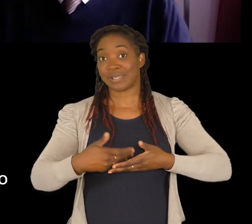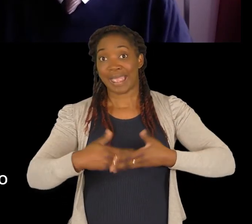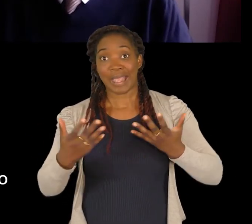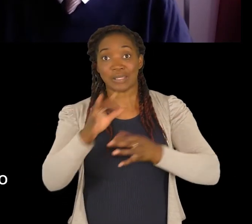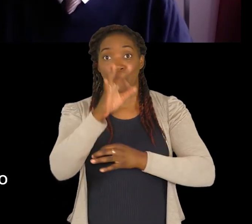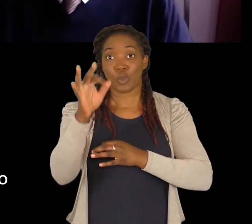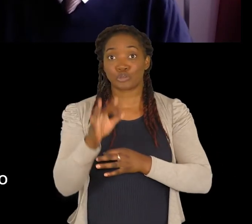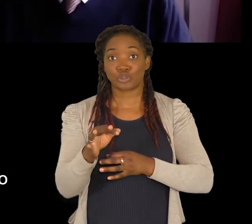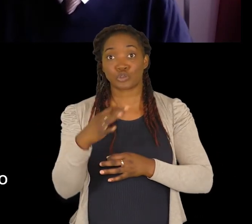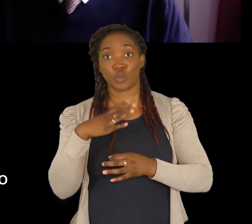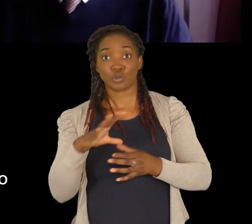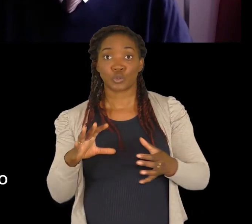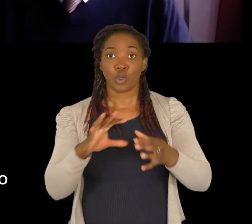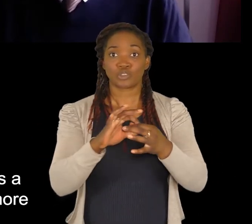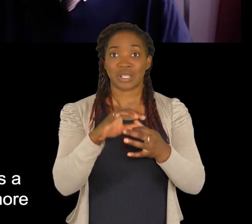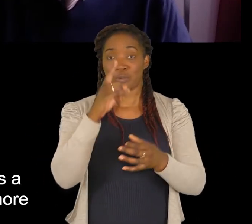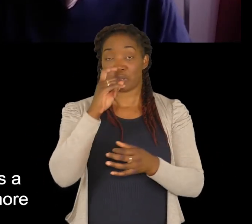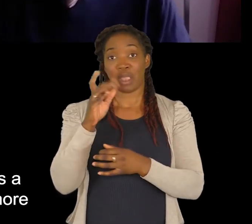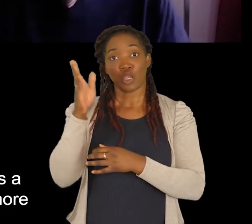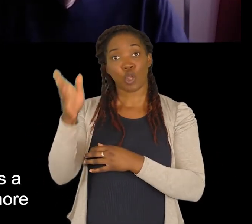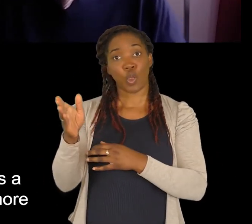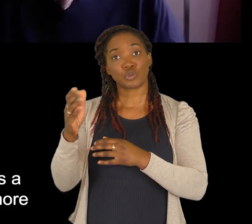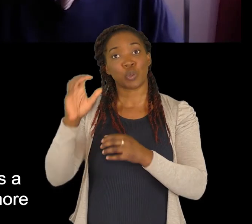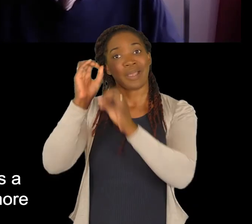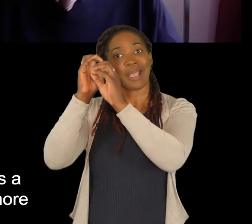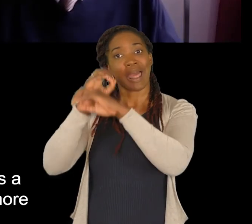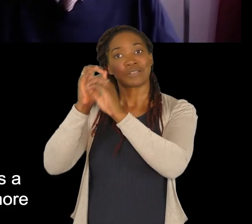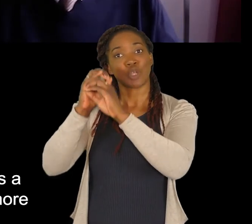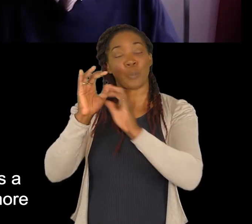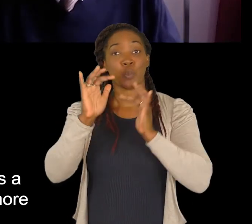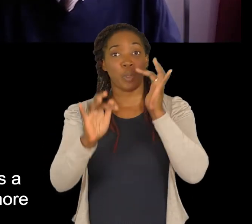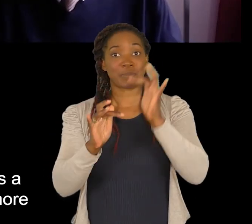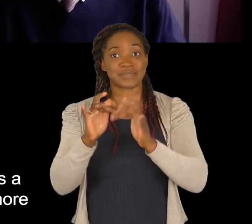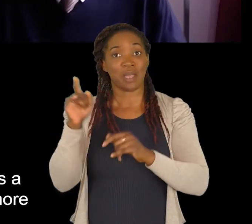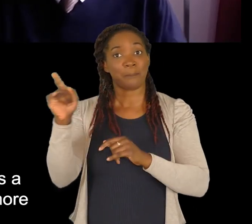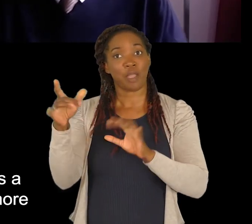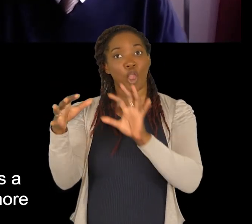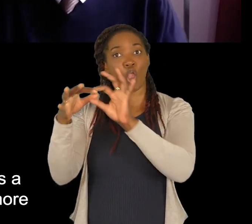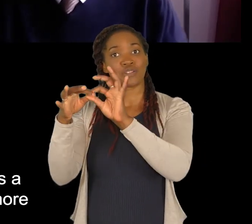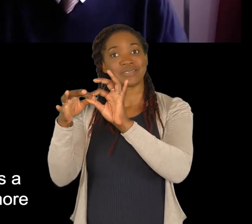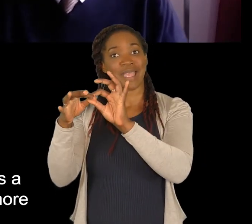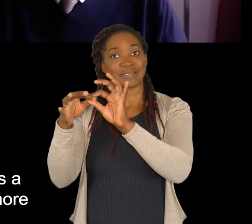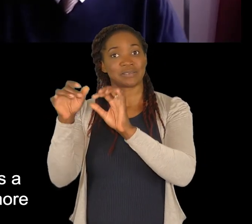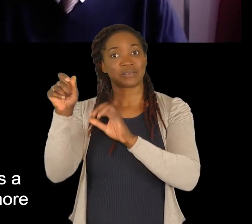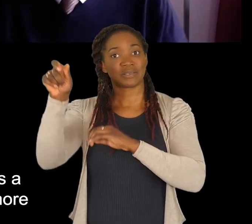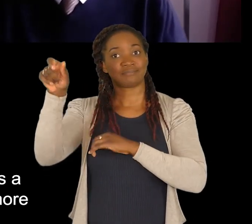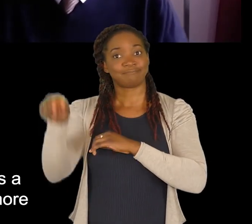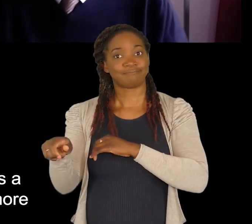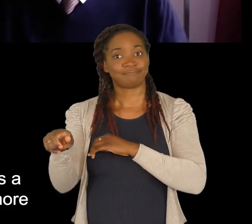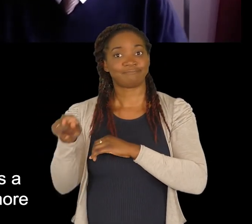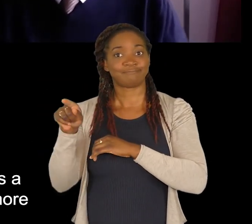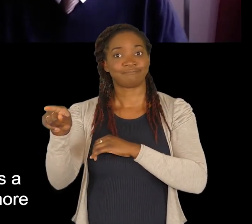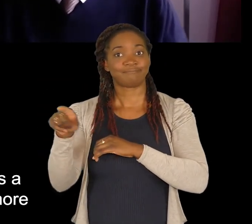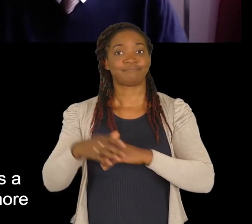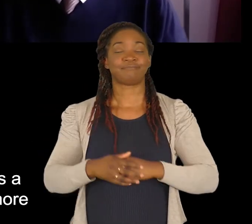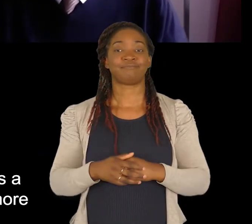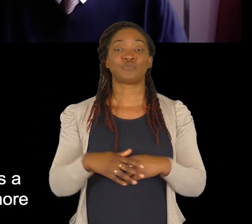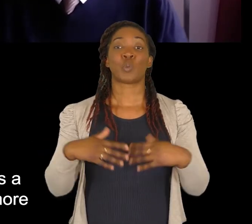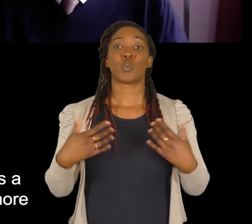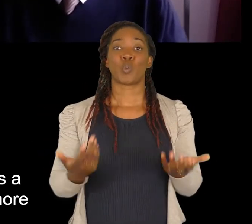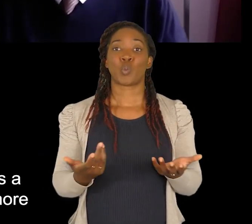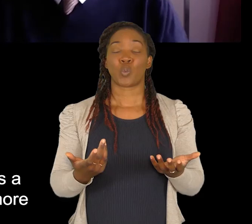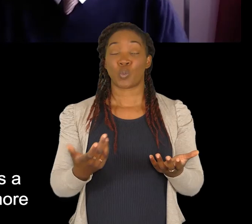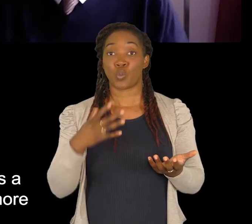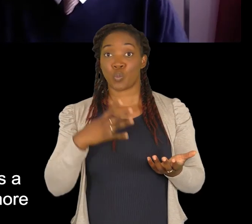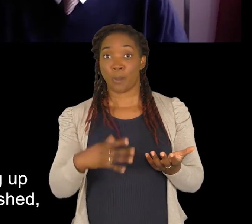and you want to reach out, obviously you can go directly to the Kaleidoscope website where there's a contact us form.